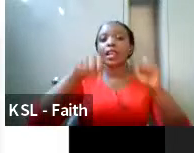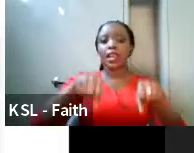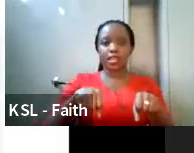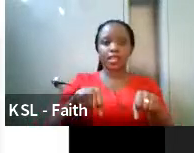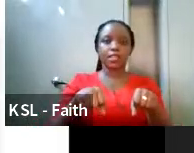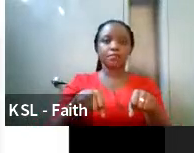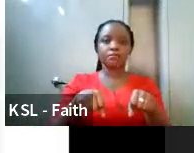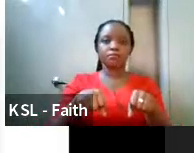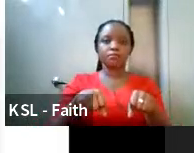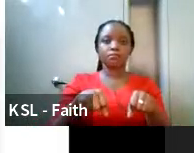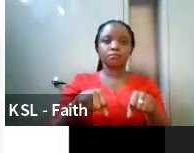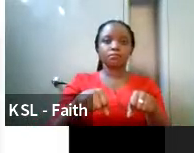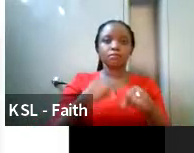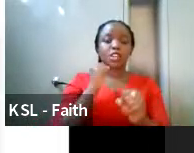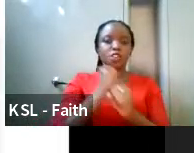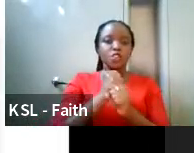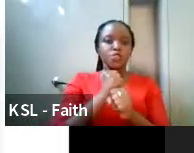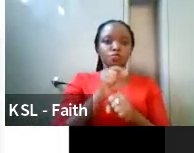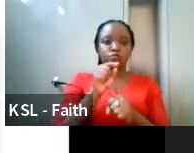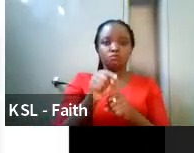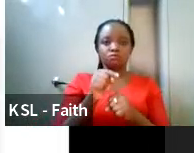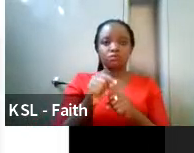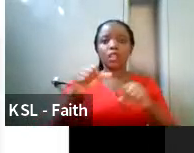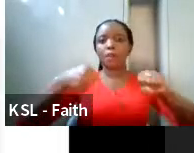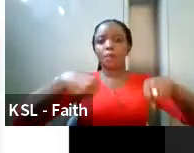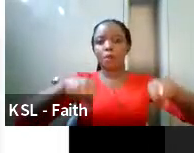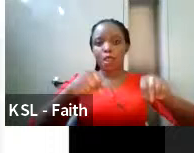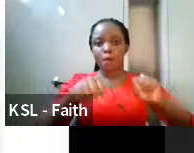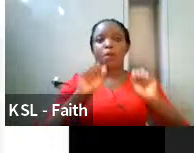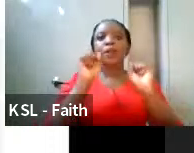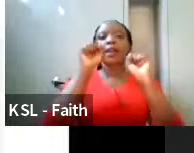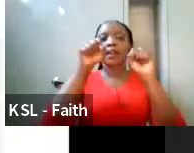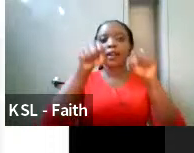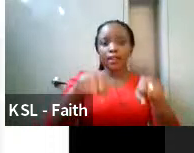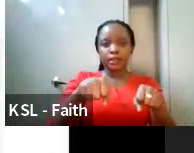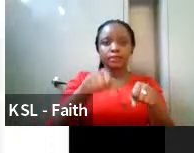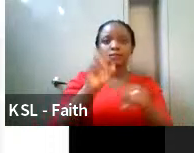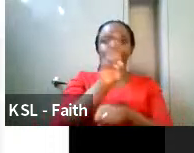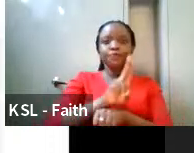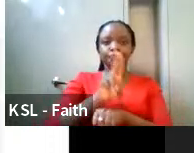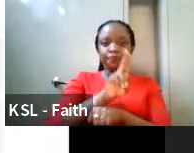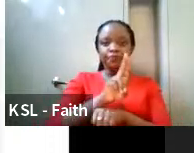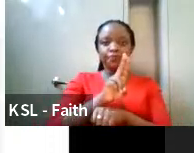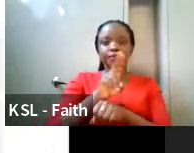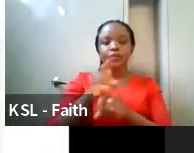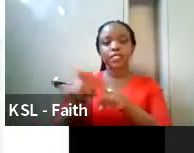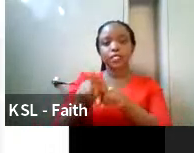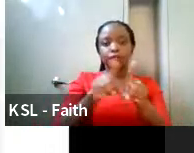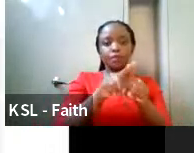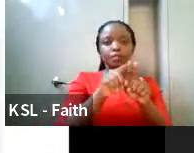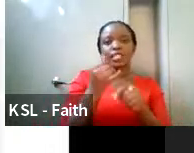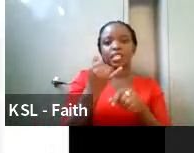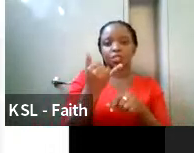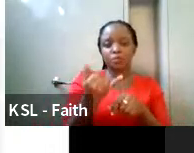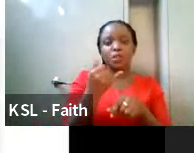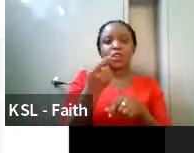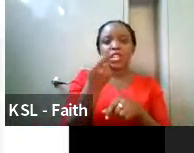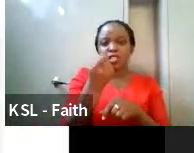to do that. The border guy can be able to just use that even on their small kabambe